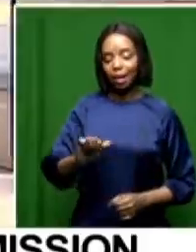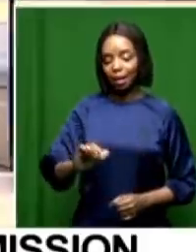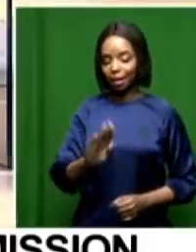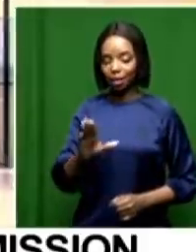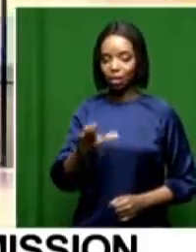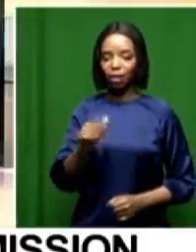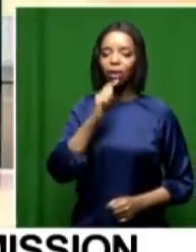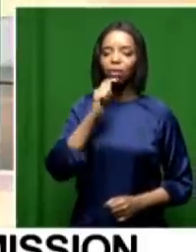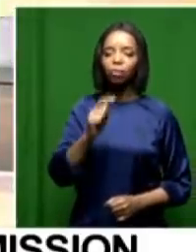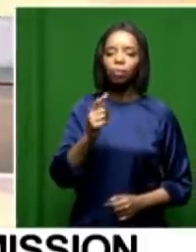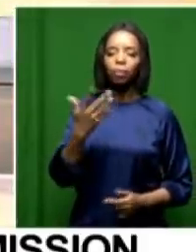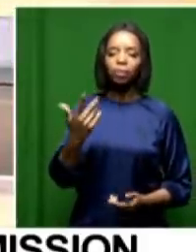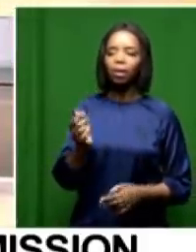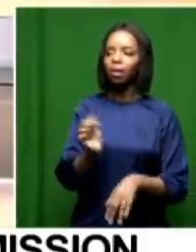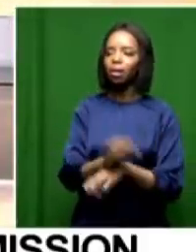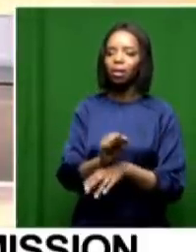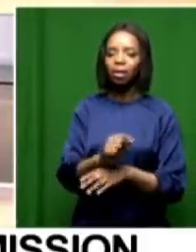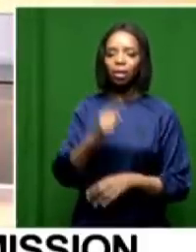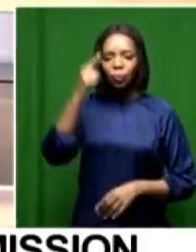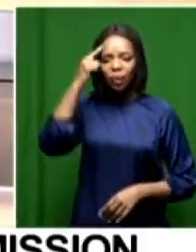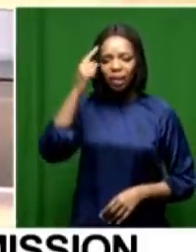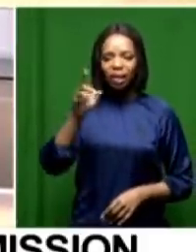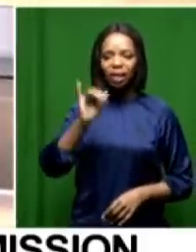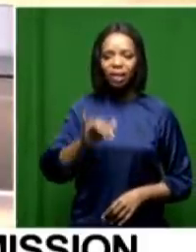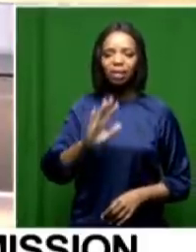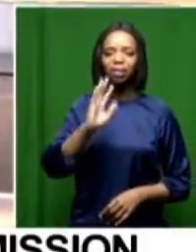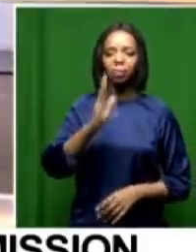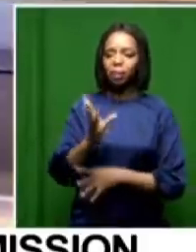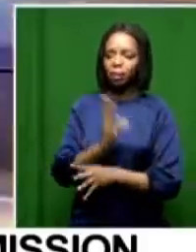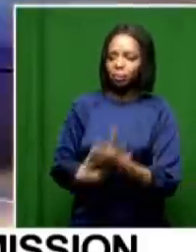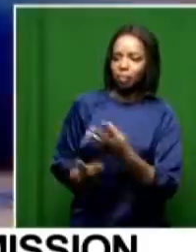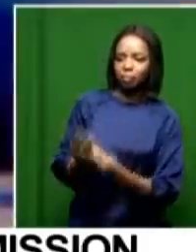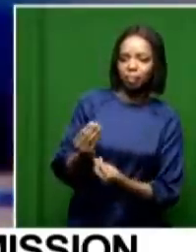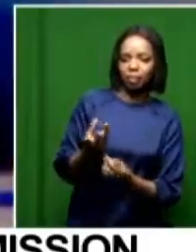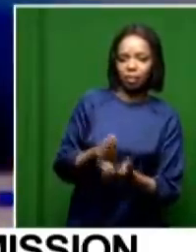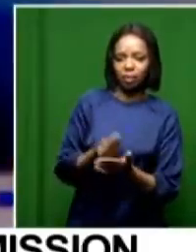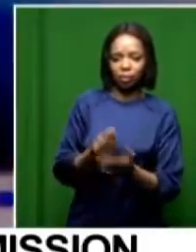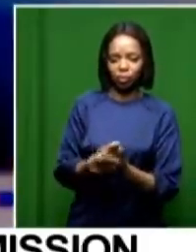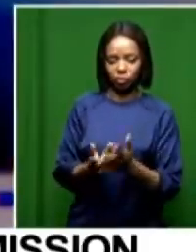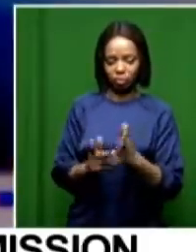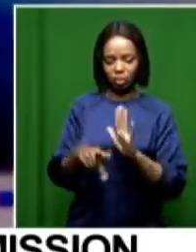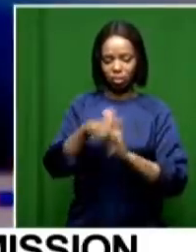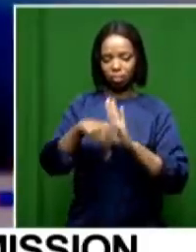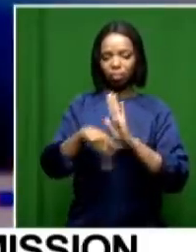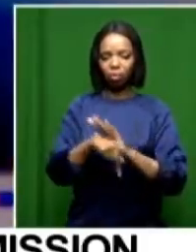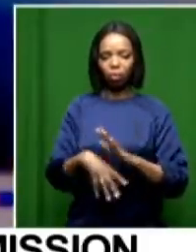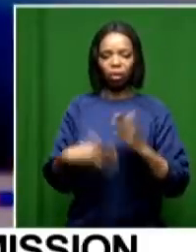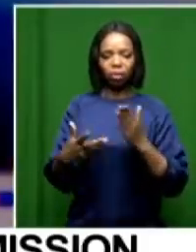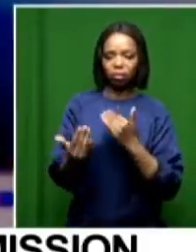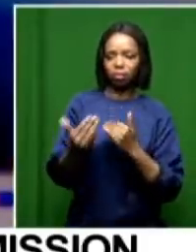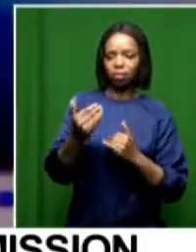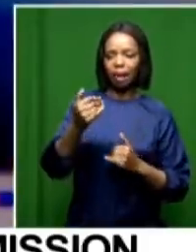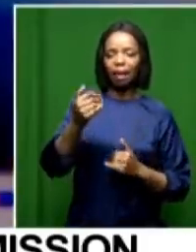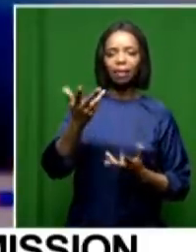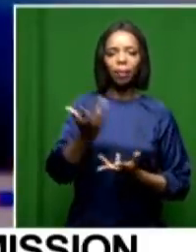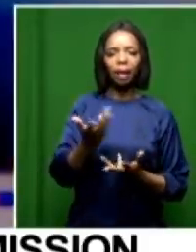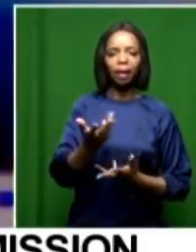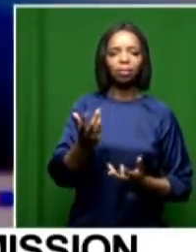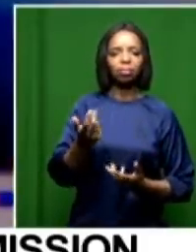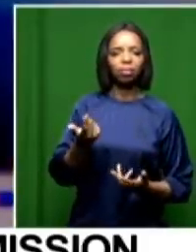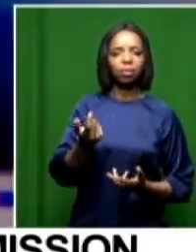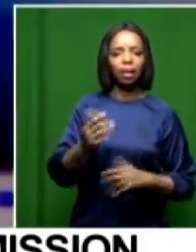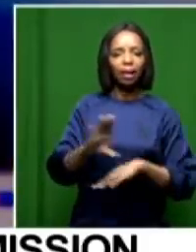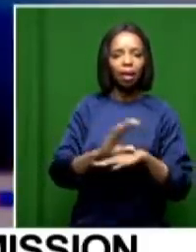that they would be bribing and meddling in politics and democracies and economic policy perspectives in Cameroon, in DRC, in Brazil, in